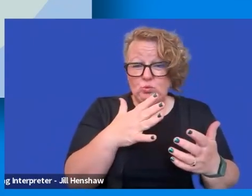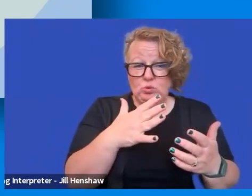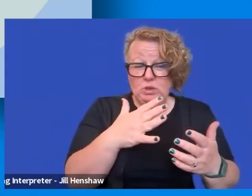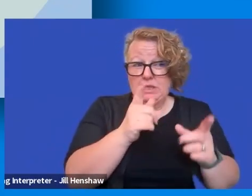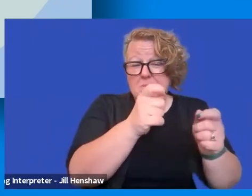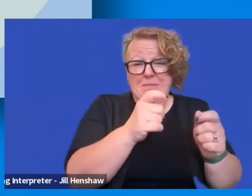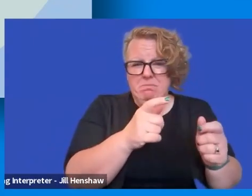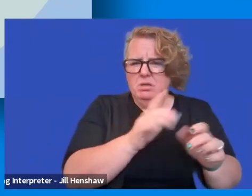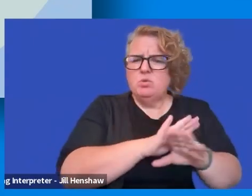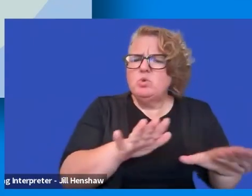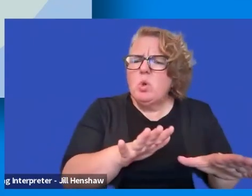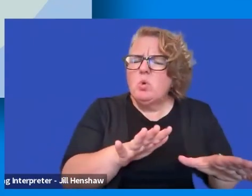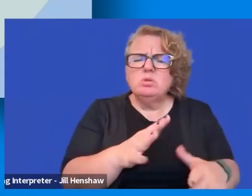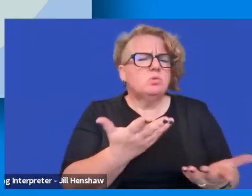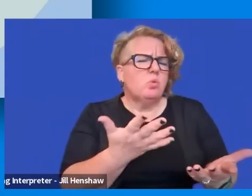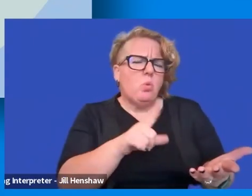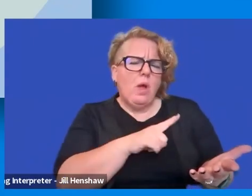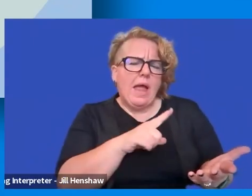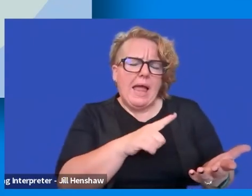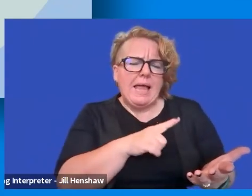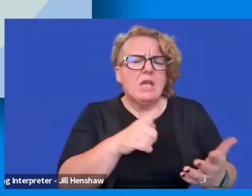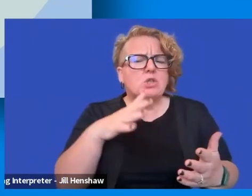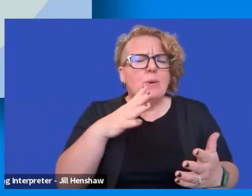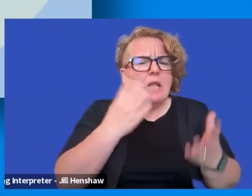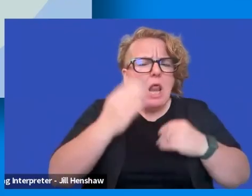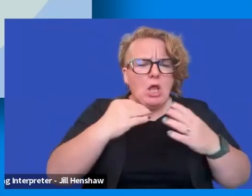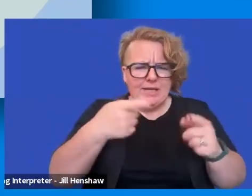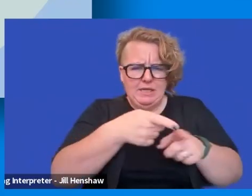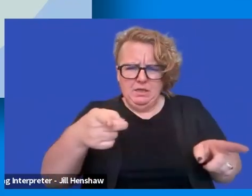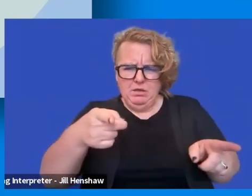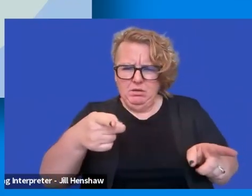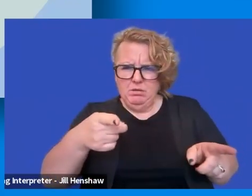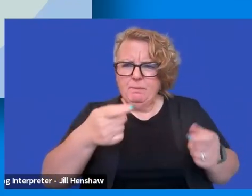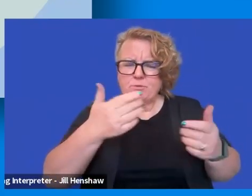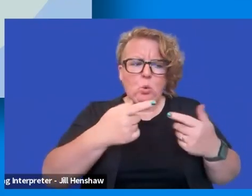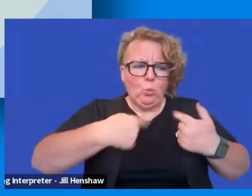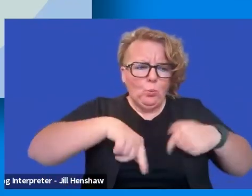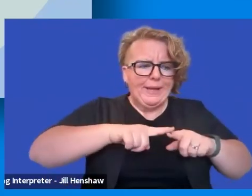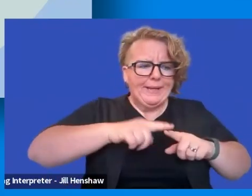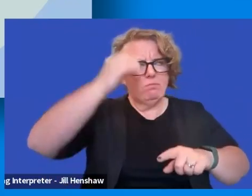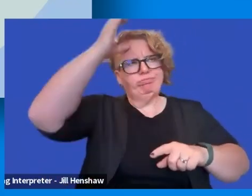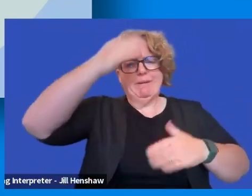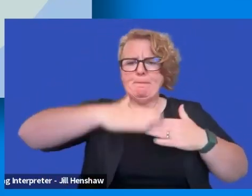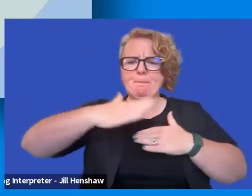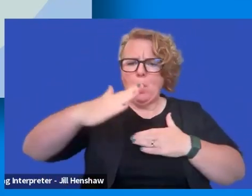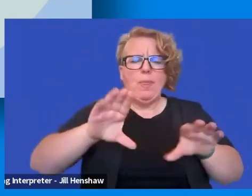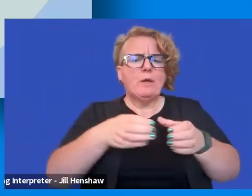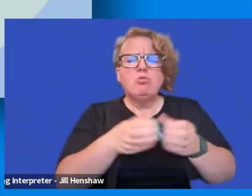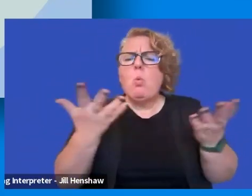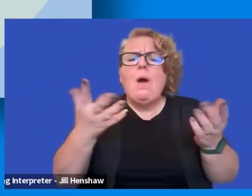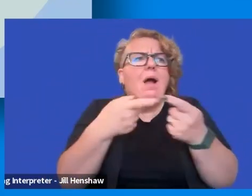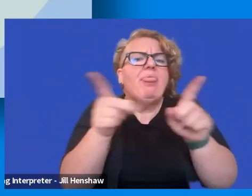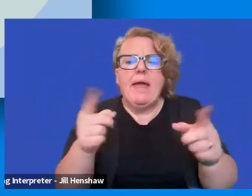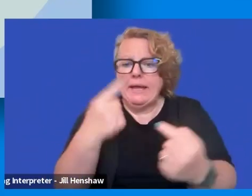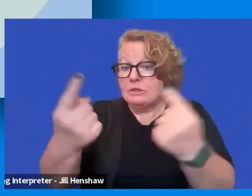a lot about better understanding where where these groups are, where these